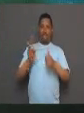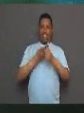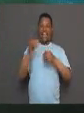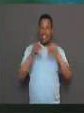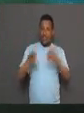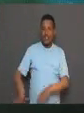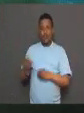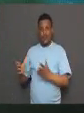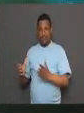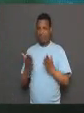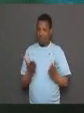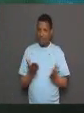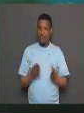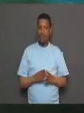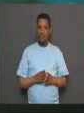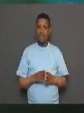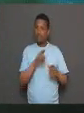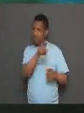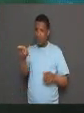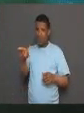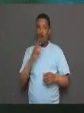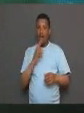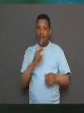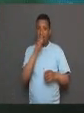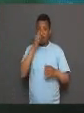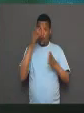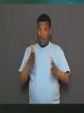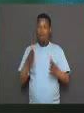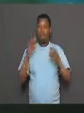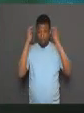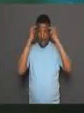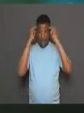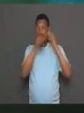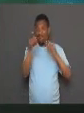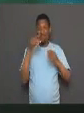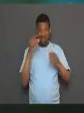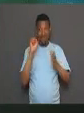Let us pretend that you are Ethiopia's Prime Minister.